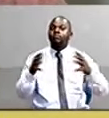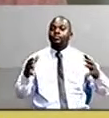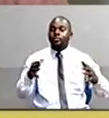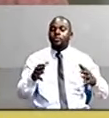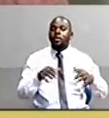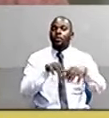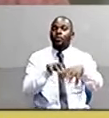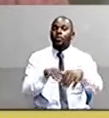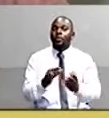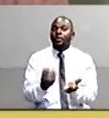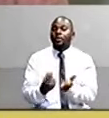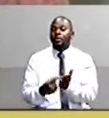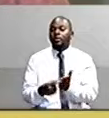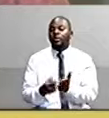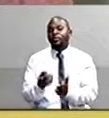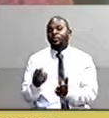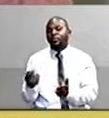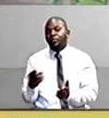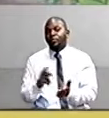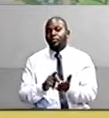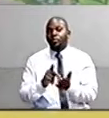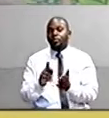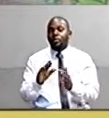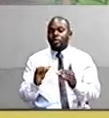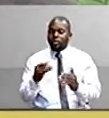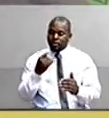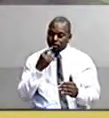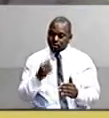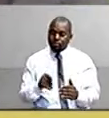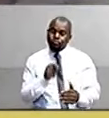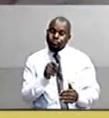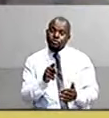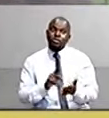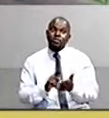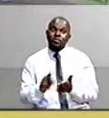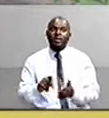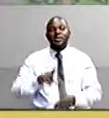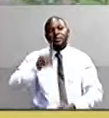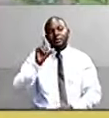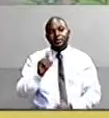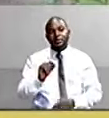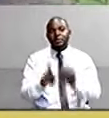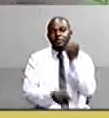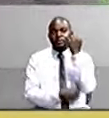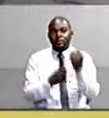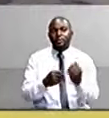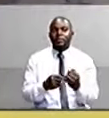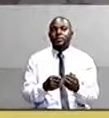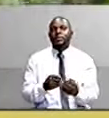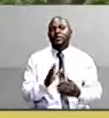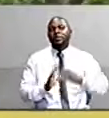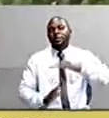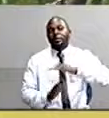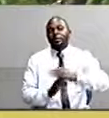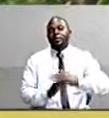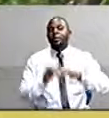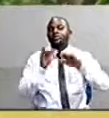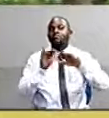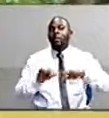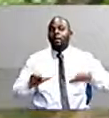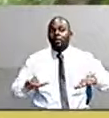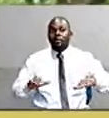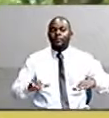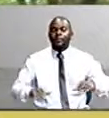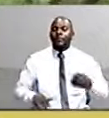Uganda, there are few buyers. Dumba says these buyers cheat them because of a limited market. Muno tulina